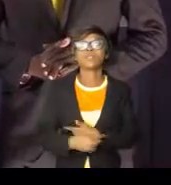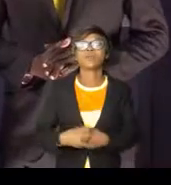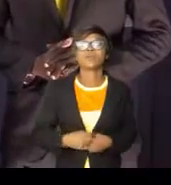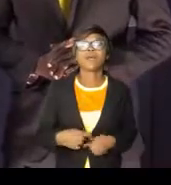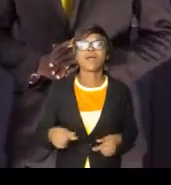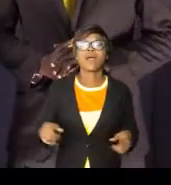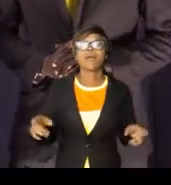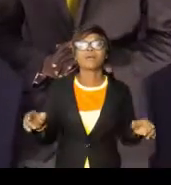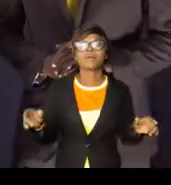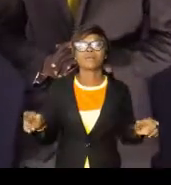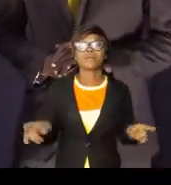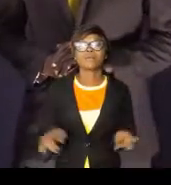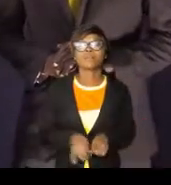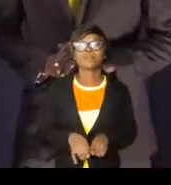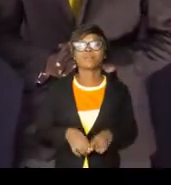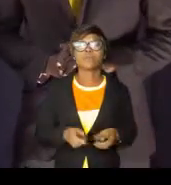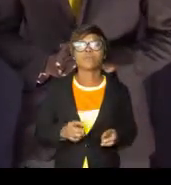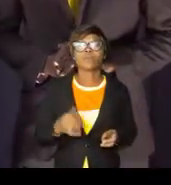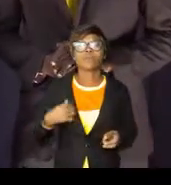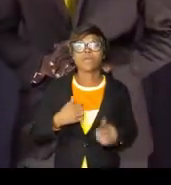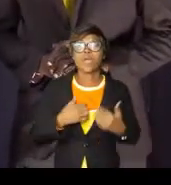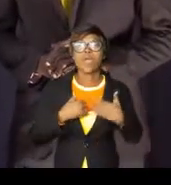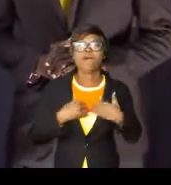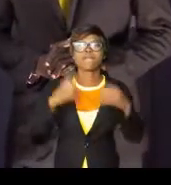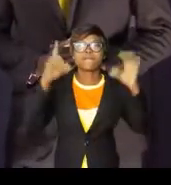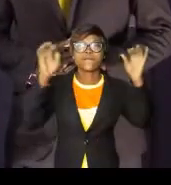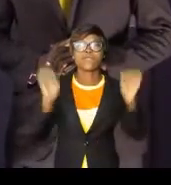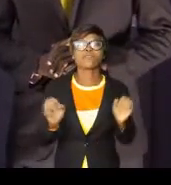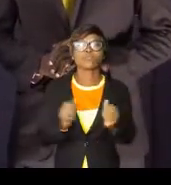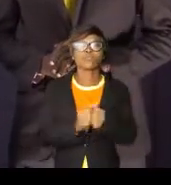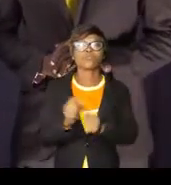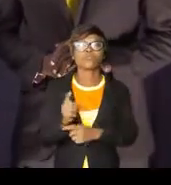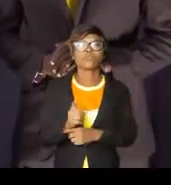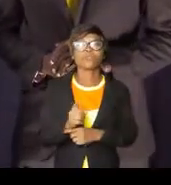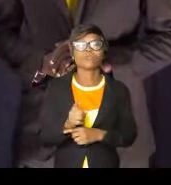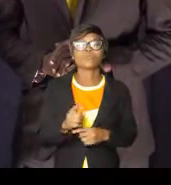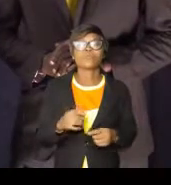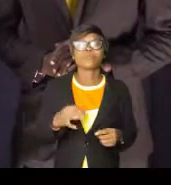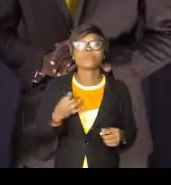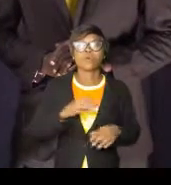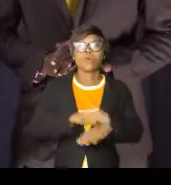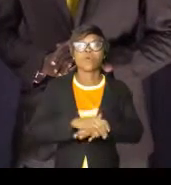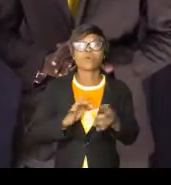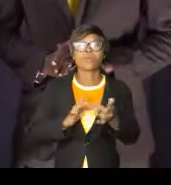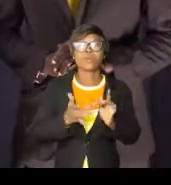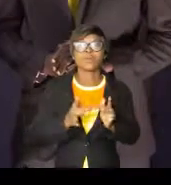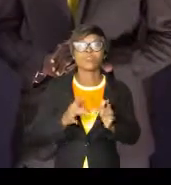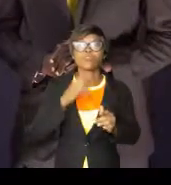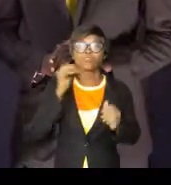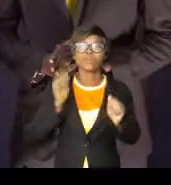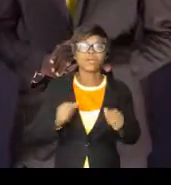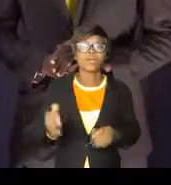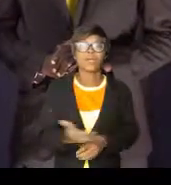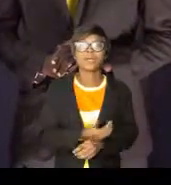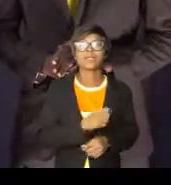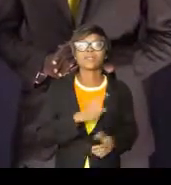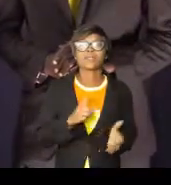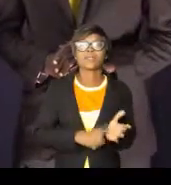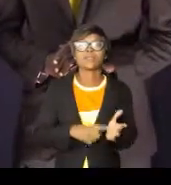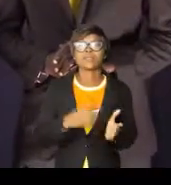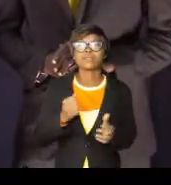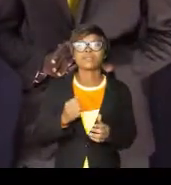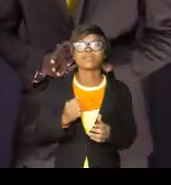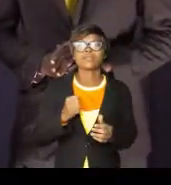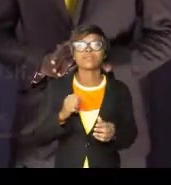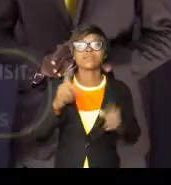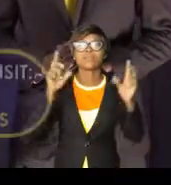studies. Now, as usual, we have online assessments for you to practice with in order to sharpen your skills. You can access these tests